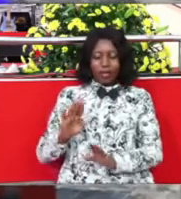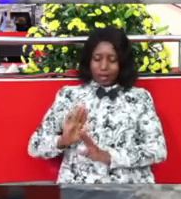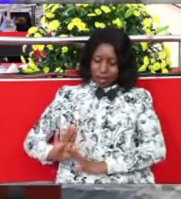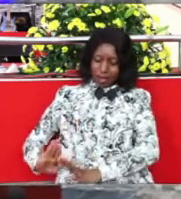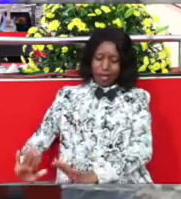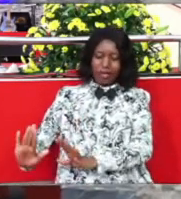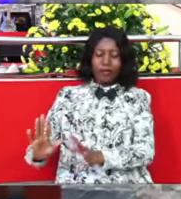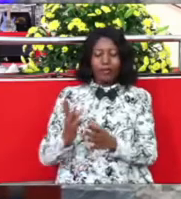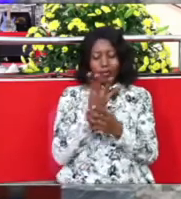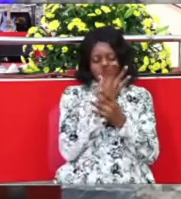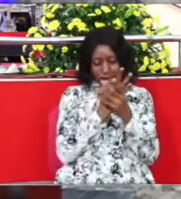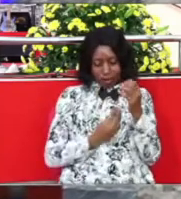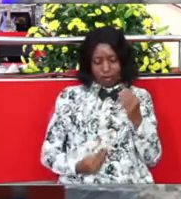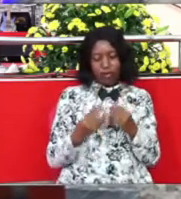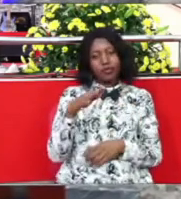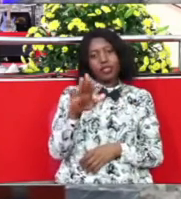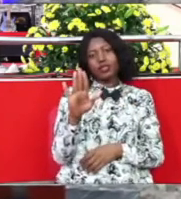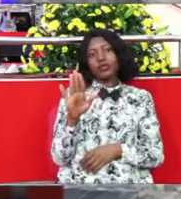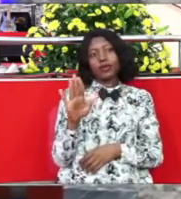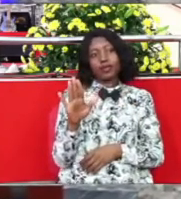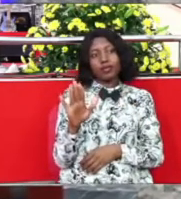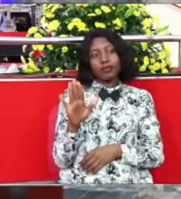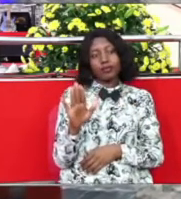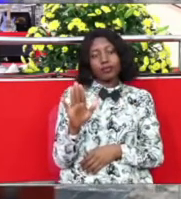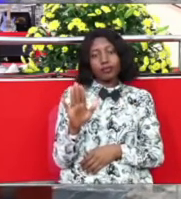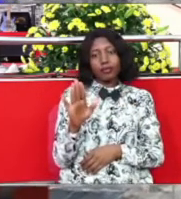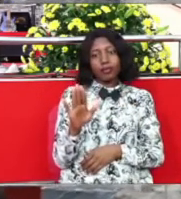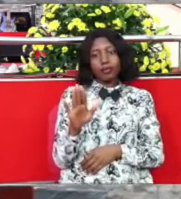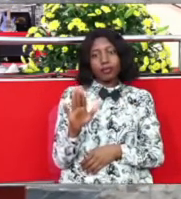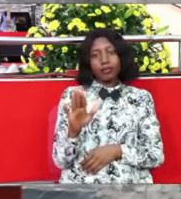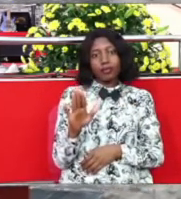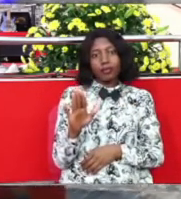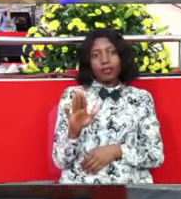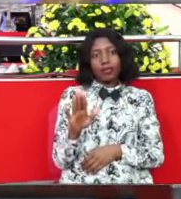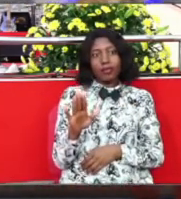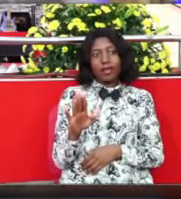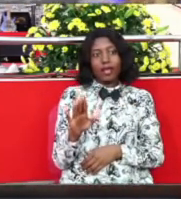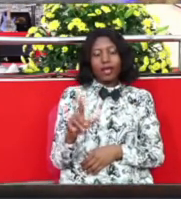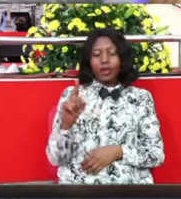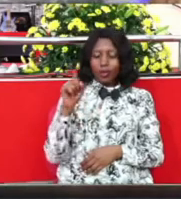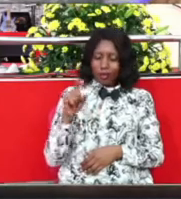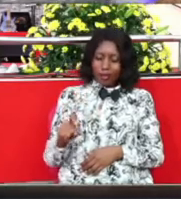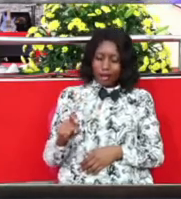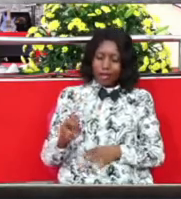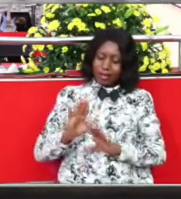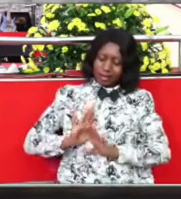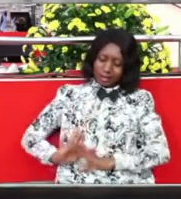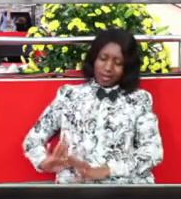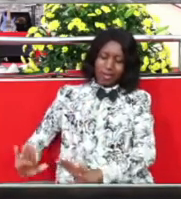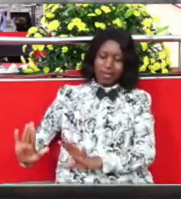moyo kwetu lazima tuweze kuweka chini. We must be willing to put our hearts and bitterness and forgiveness